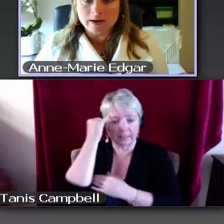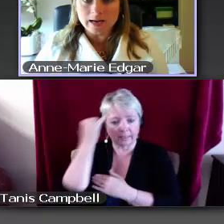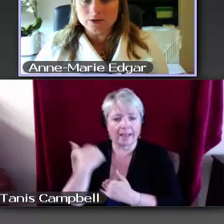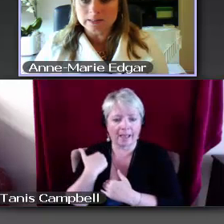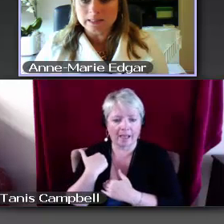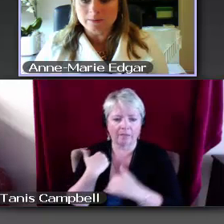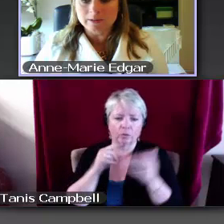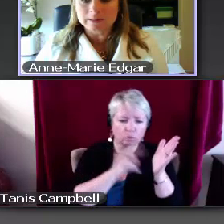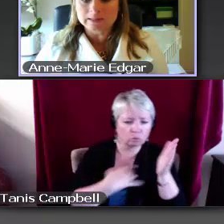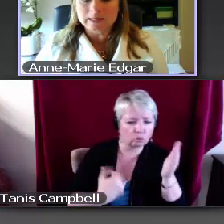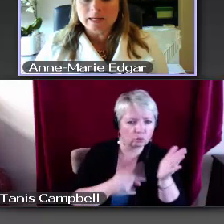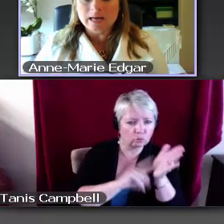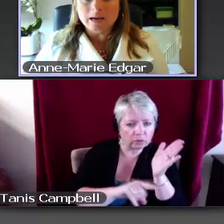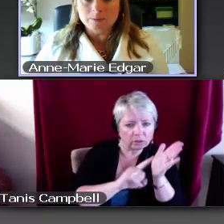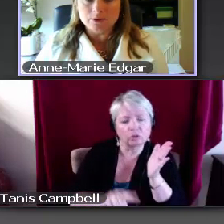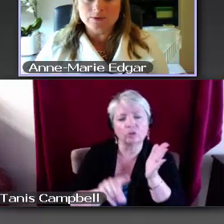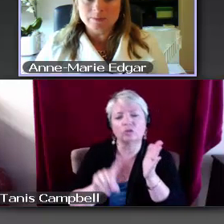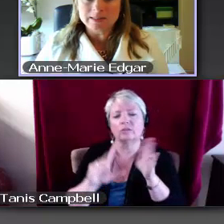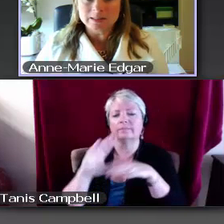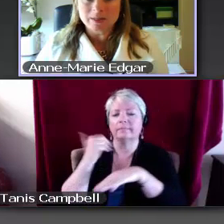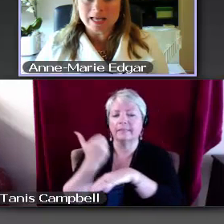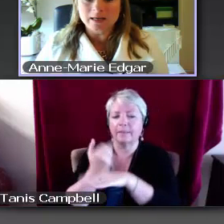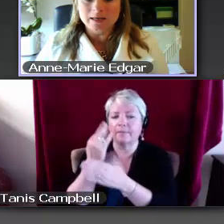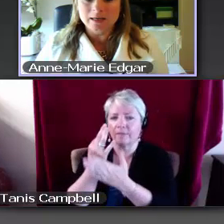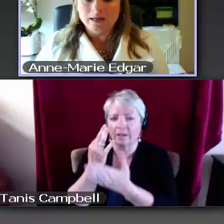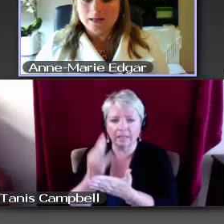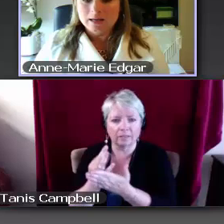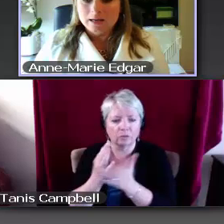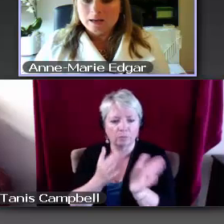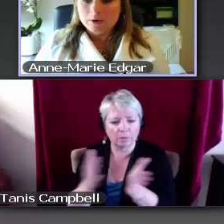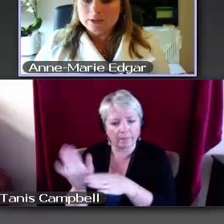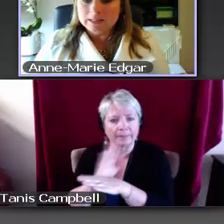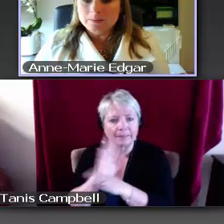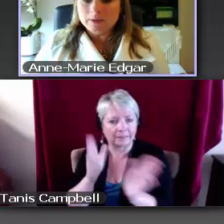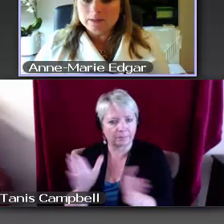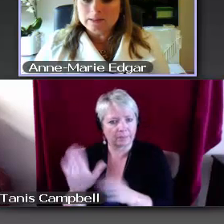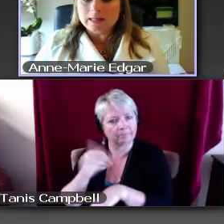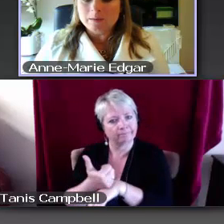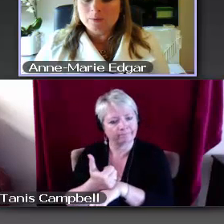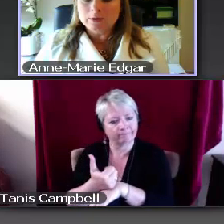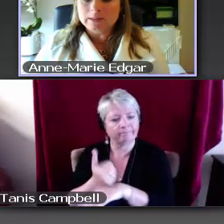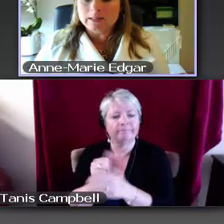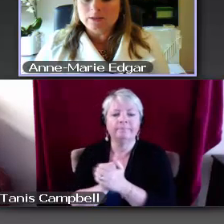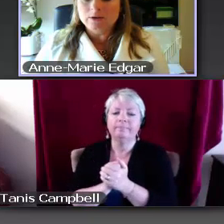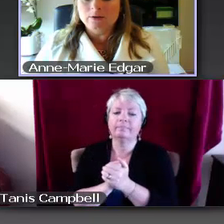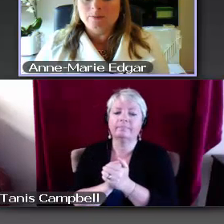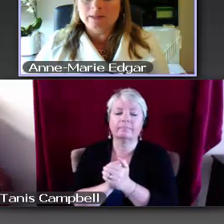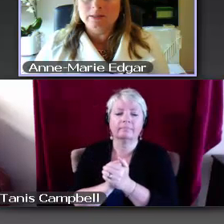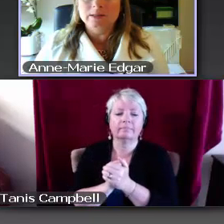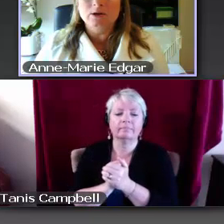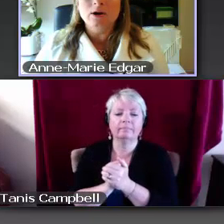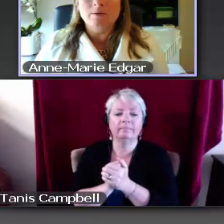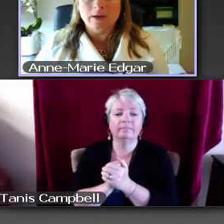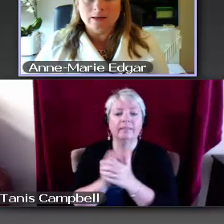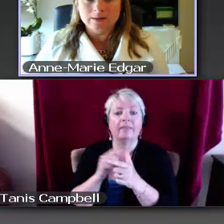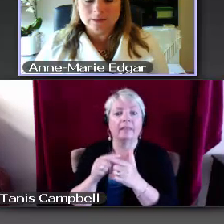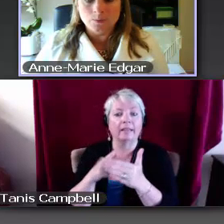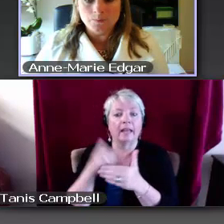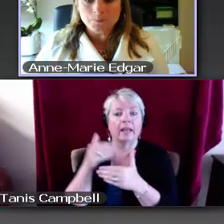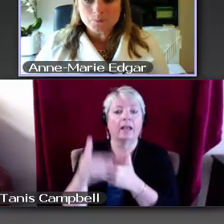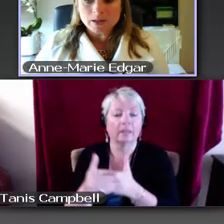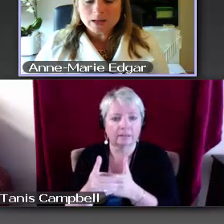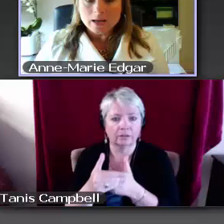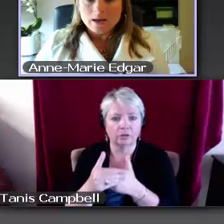prepare the financial statements, and produce a business plan. Participants then proceed to the business startup